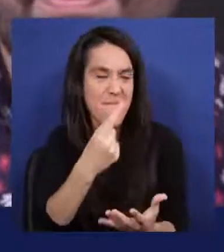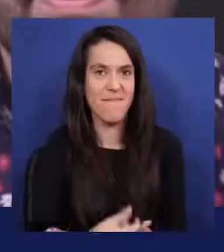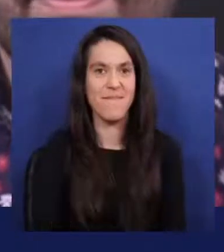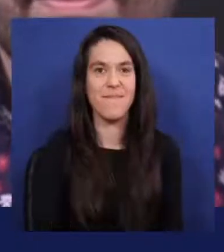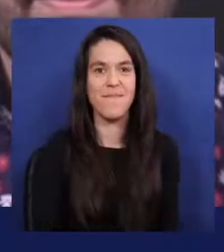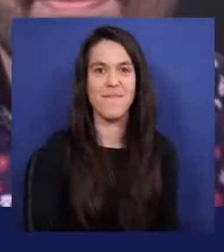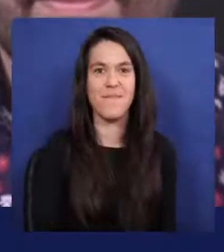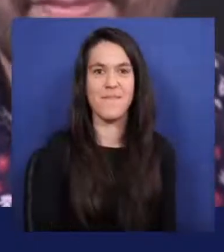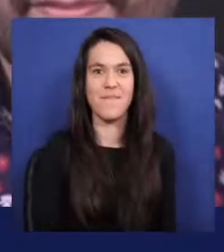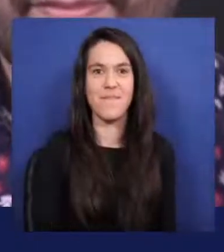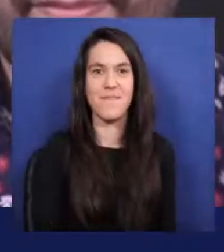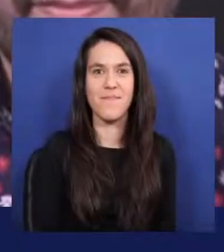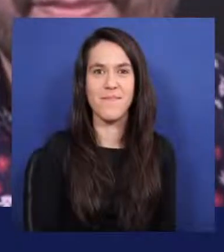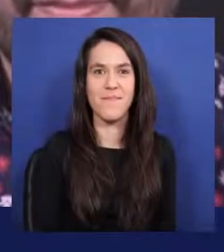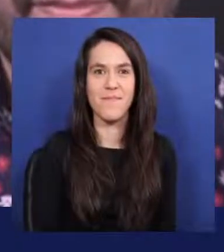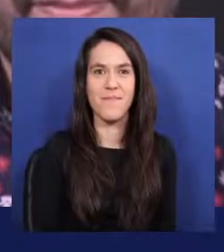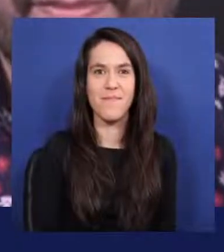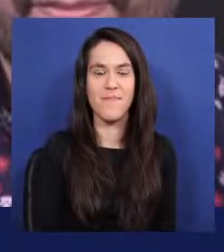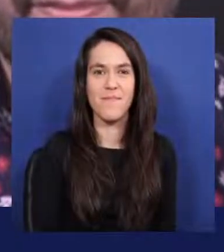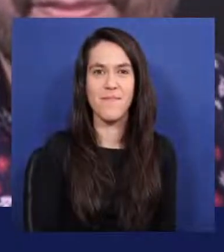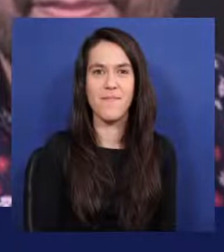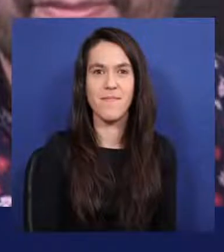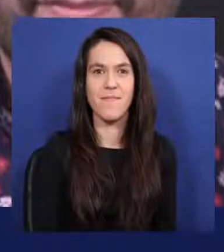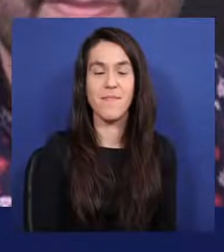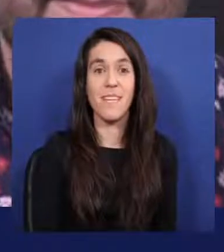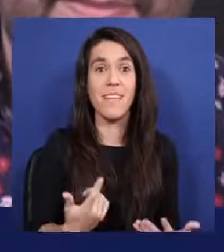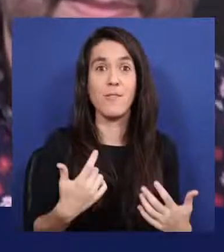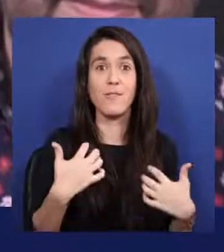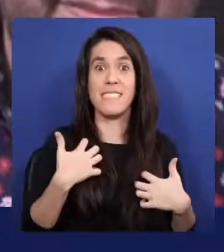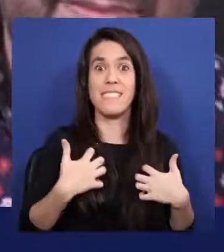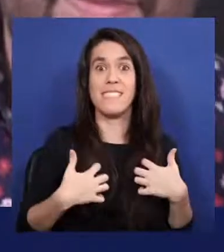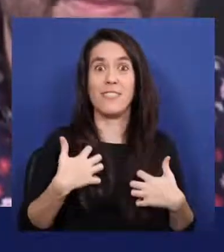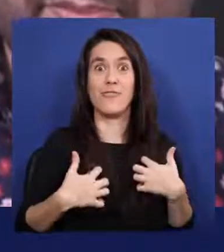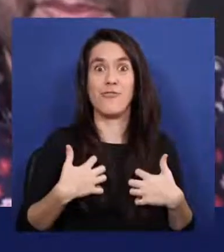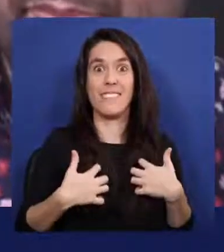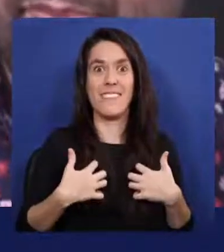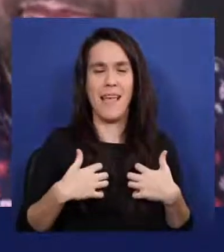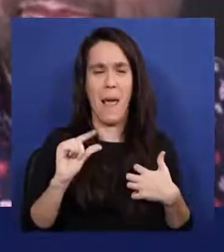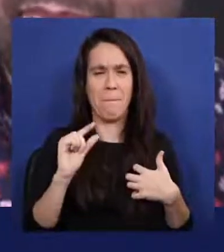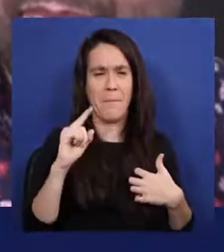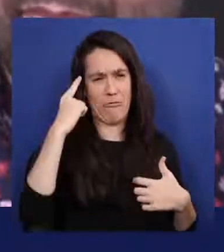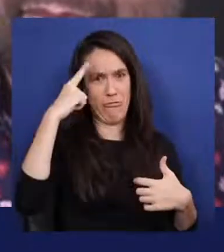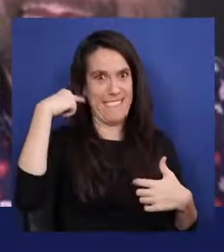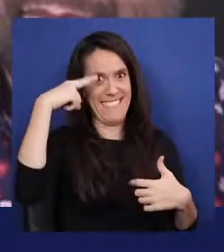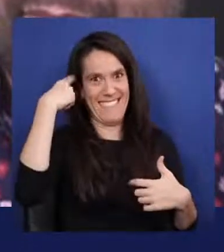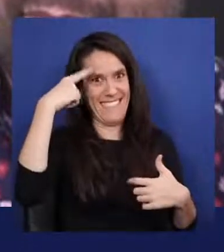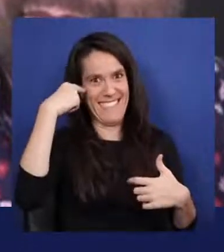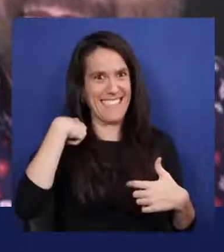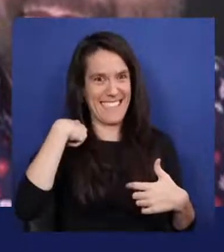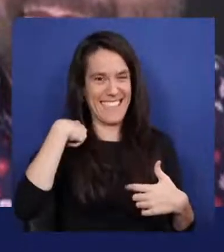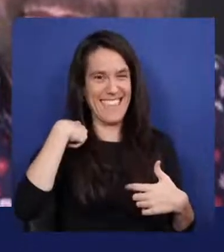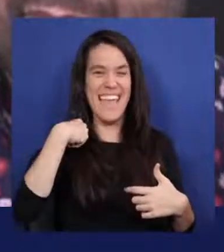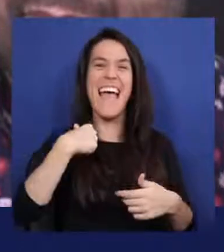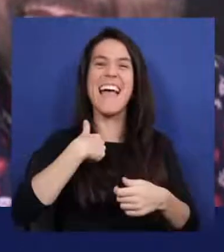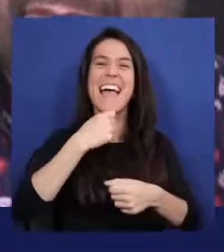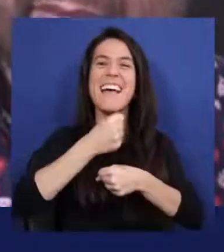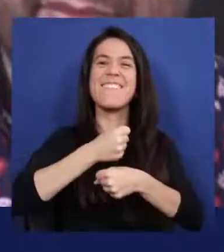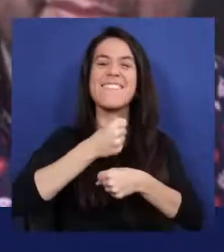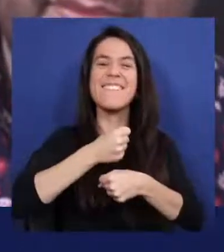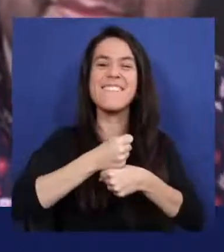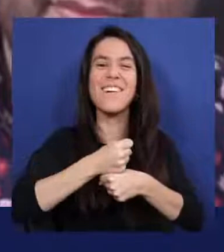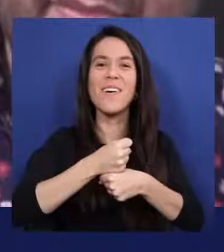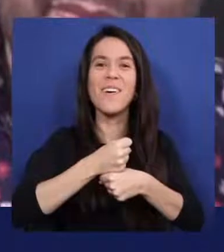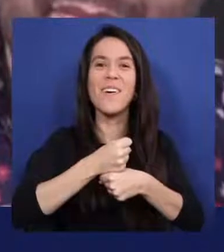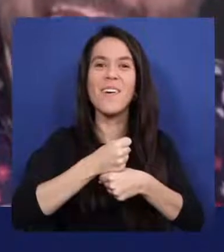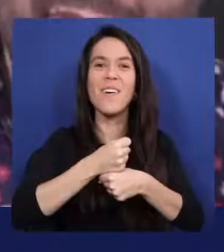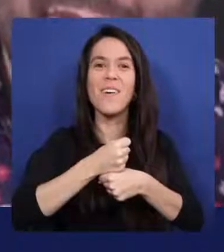It is an interesting story, nothing crazy, but I was working at University